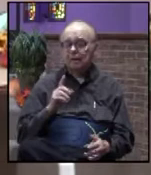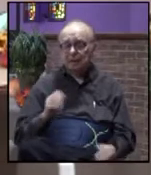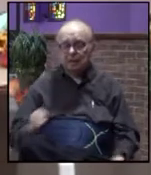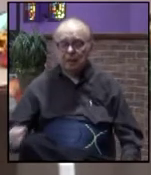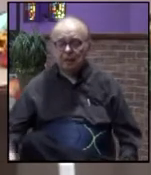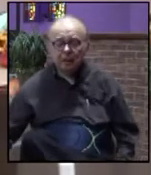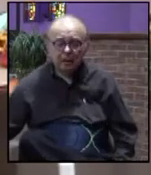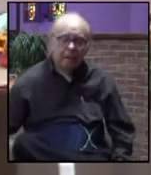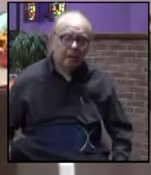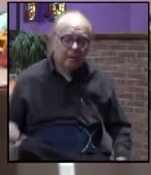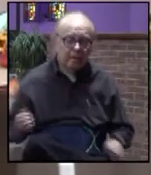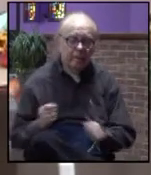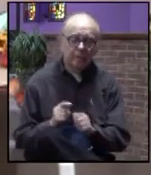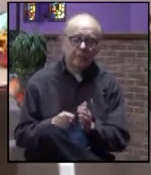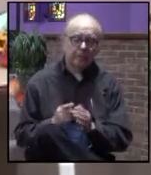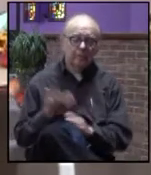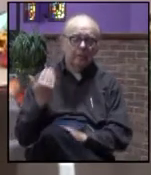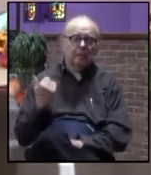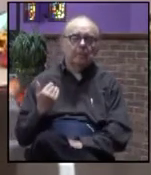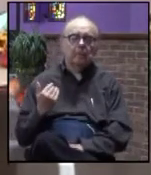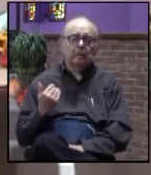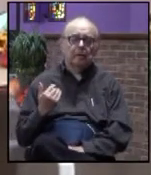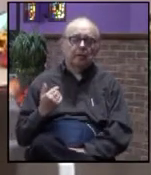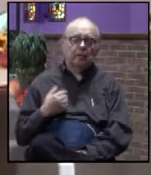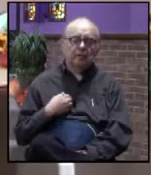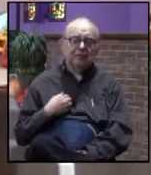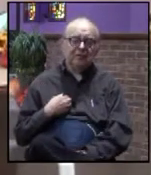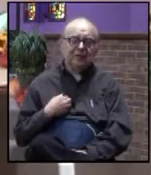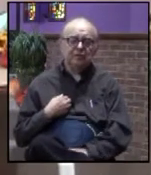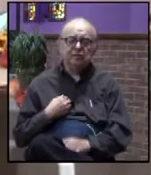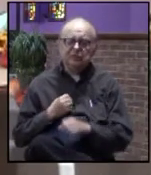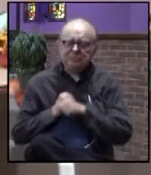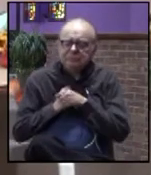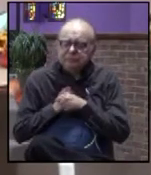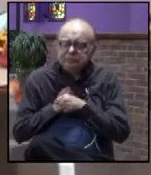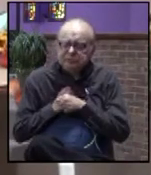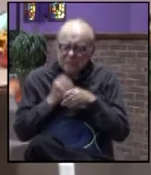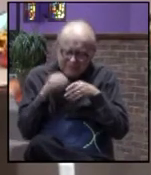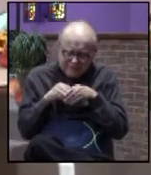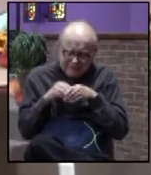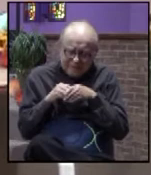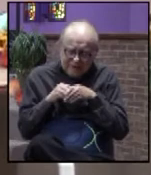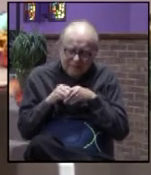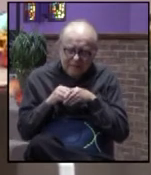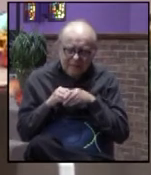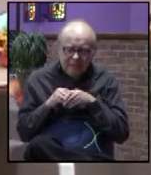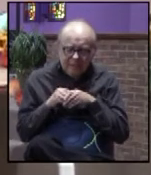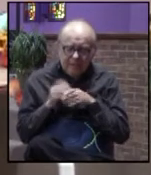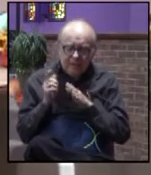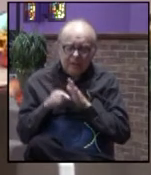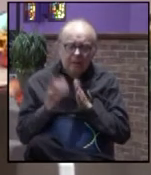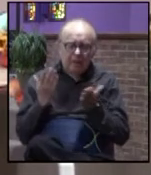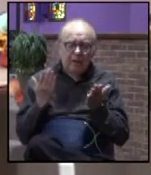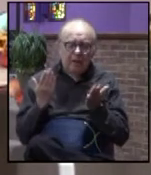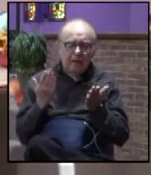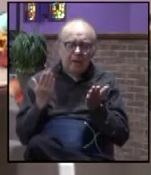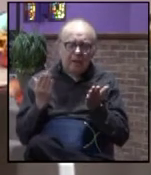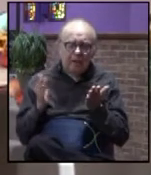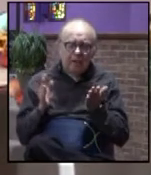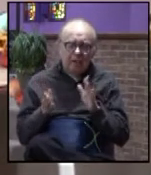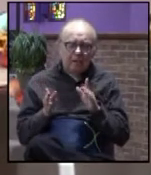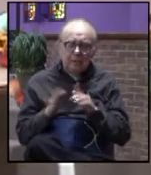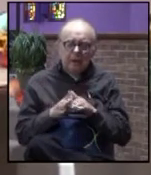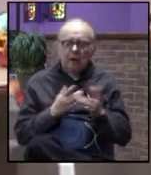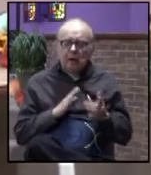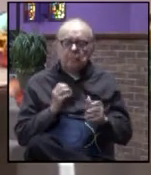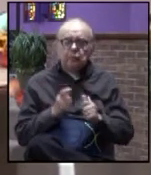A few minutes ago I was all knotted up on the inside. And a few minutes ago it just seemed like my heart was